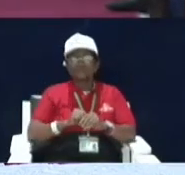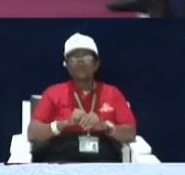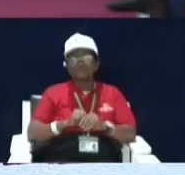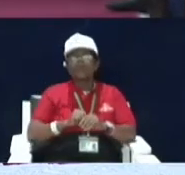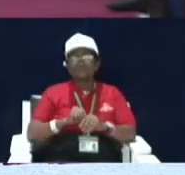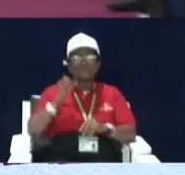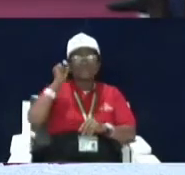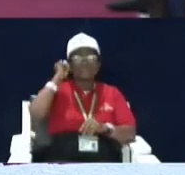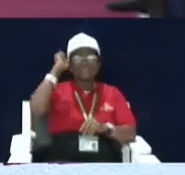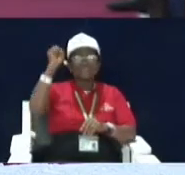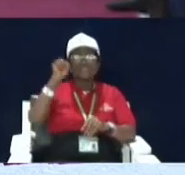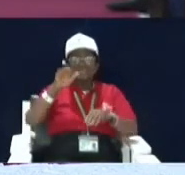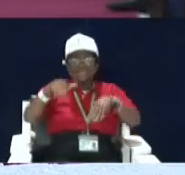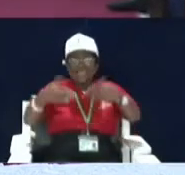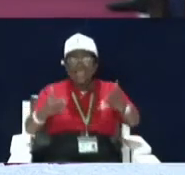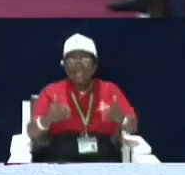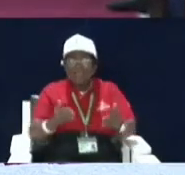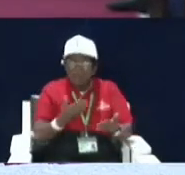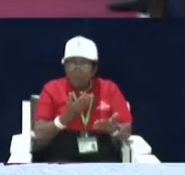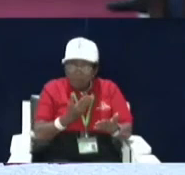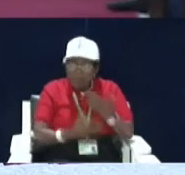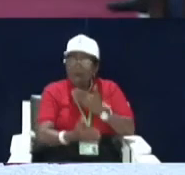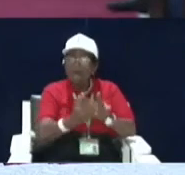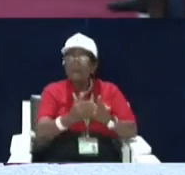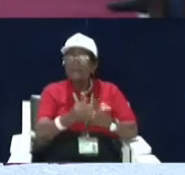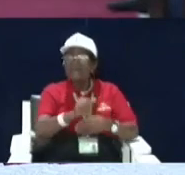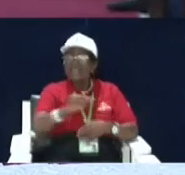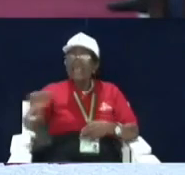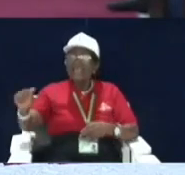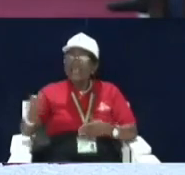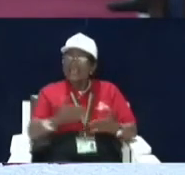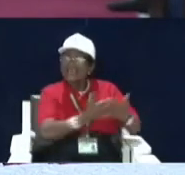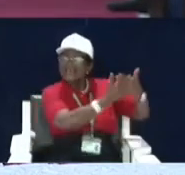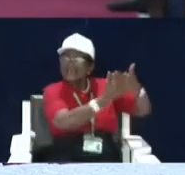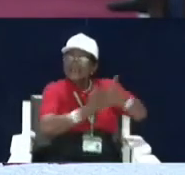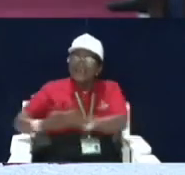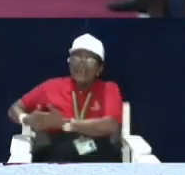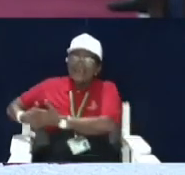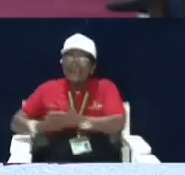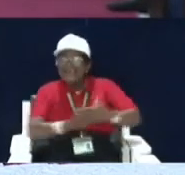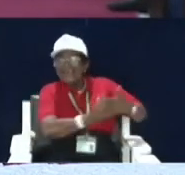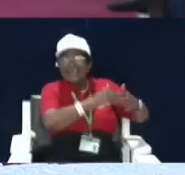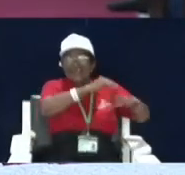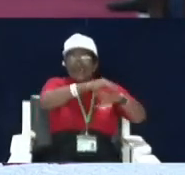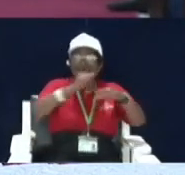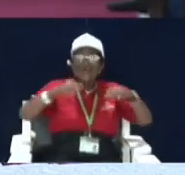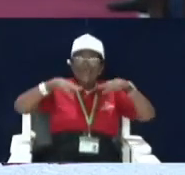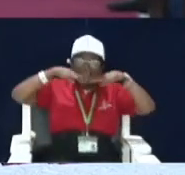She gave birth to a child called laughter.